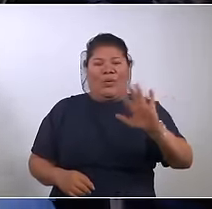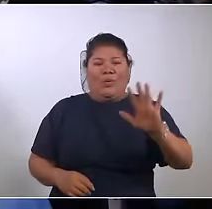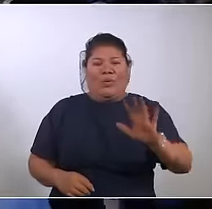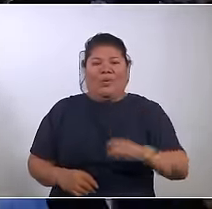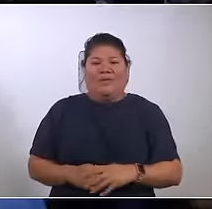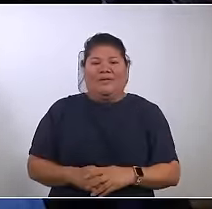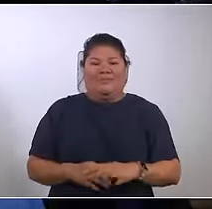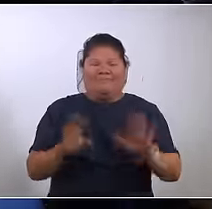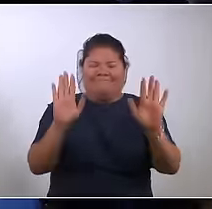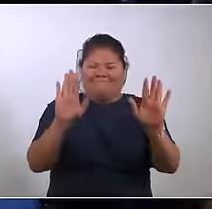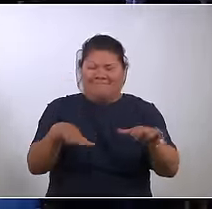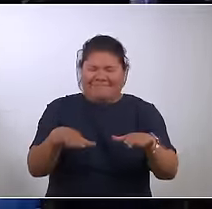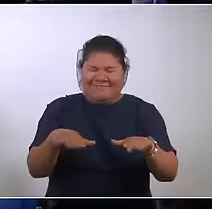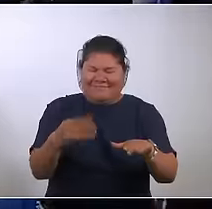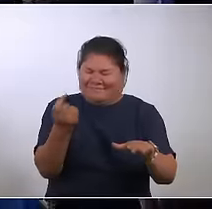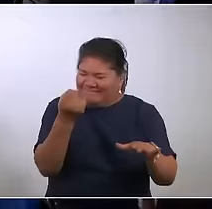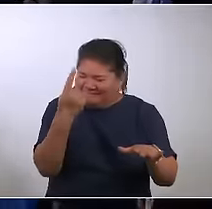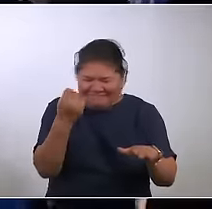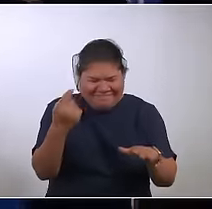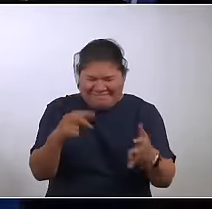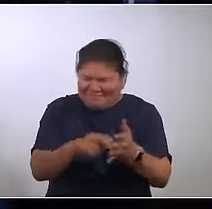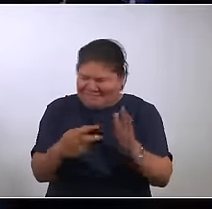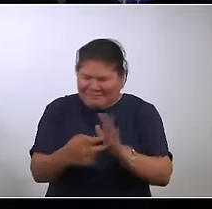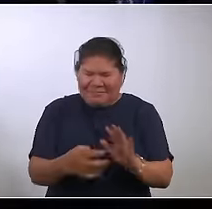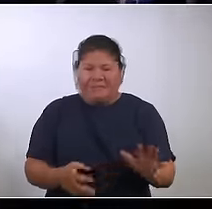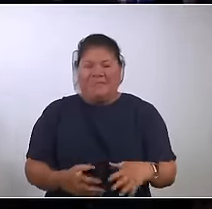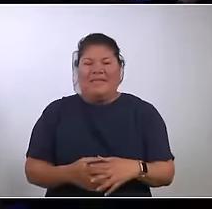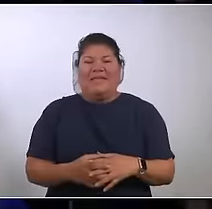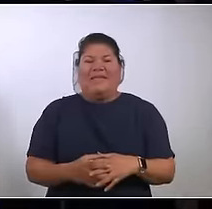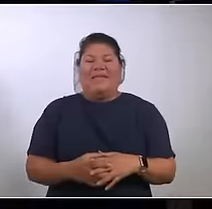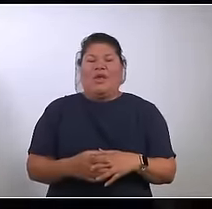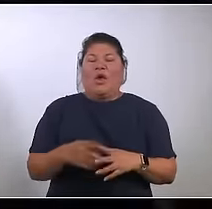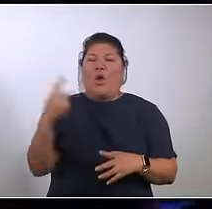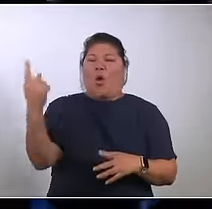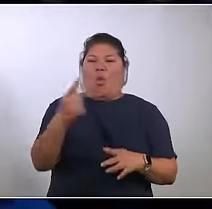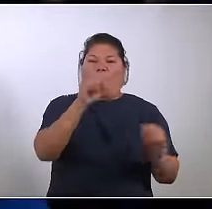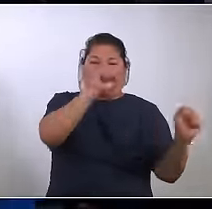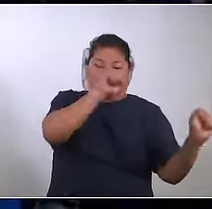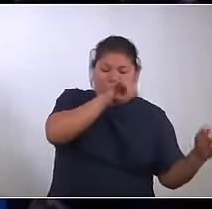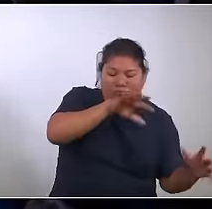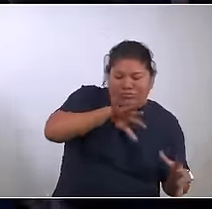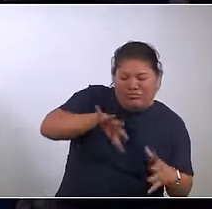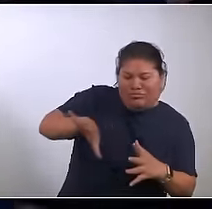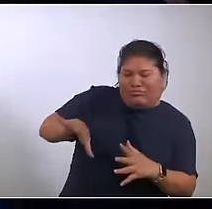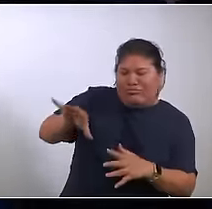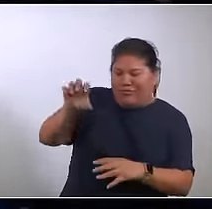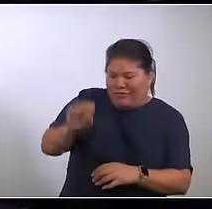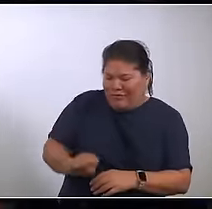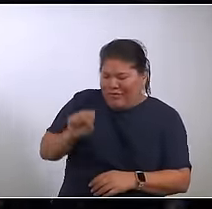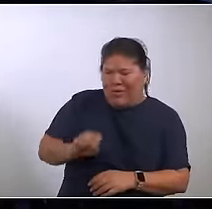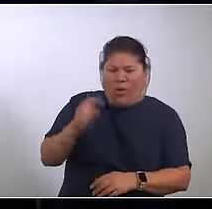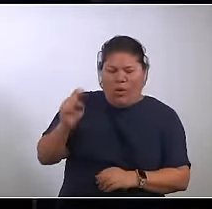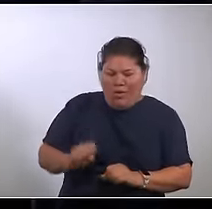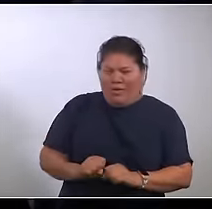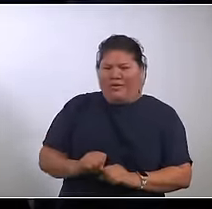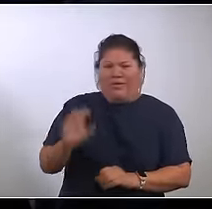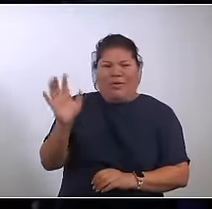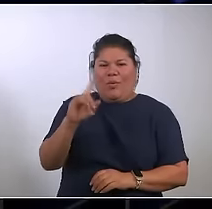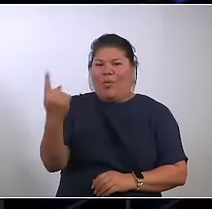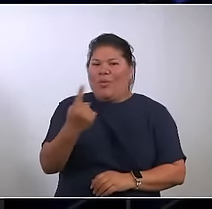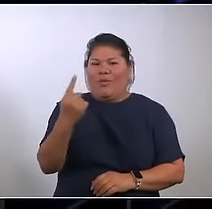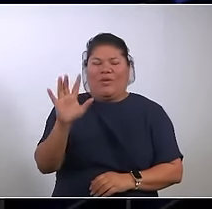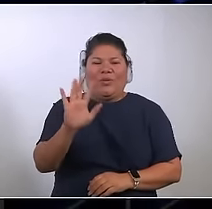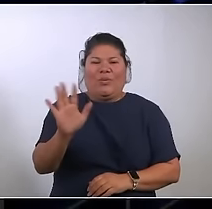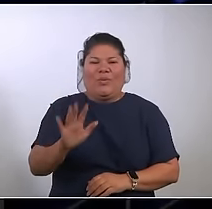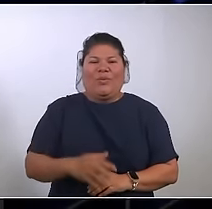You don't understand what I said. No entendió lo que dije. I don't need the wind just to blow from the south. Yo no necesito que el viento sople